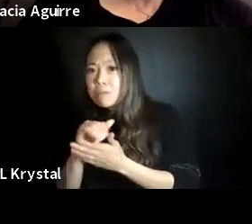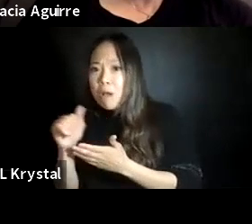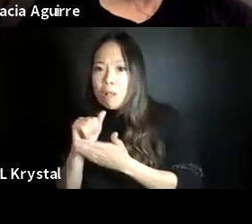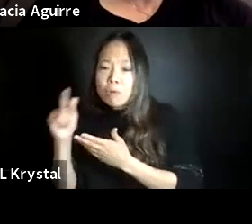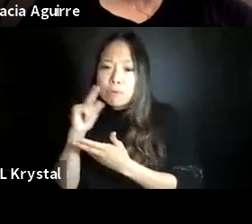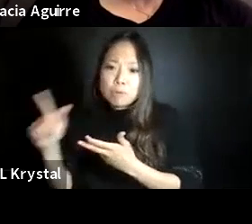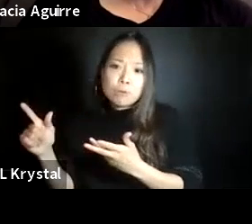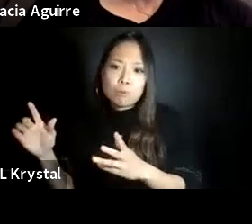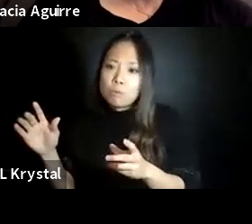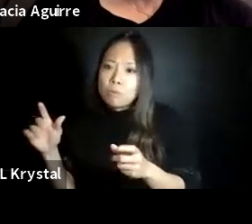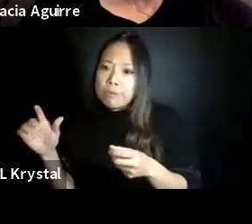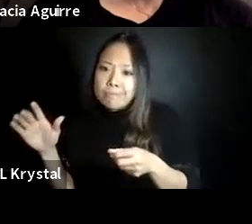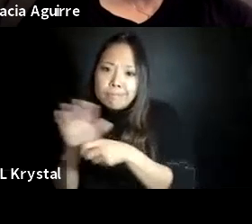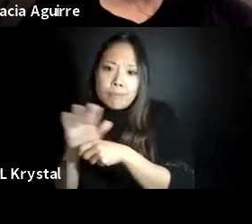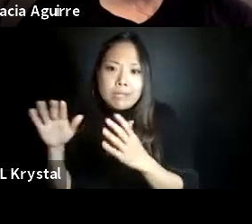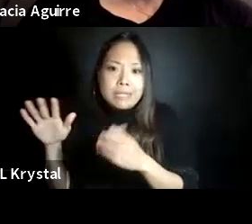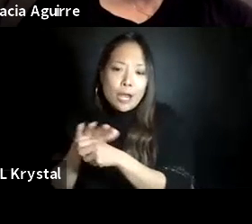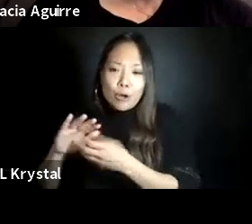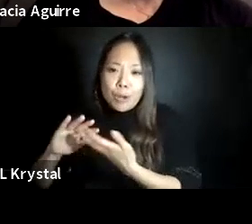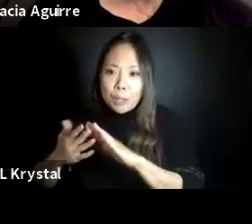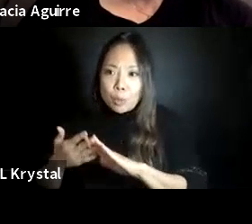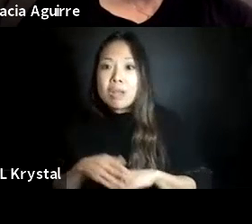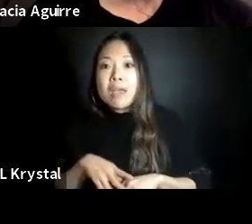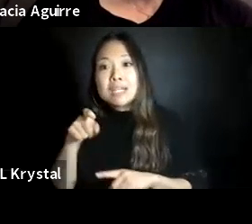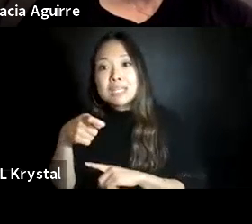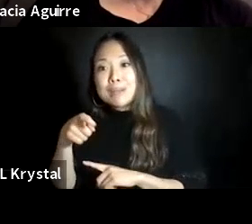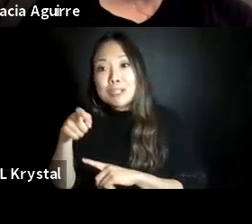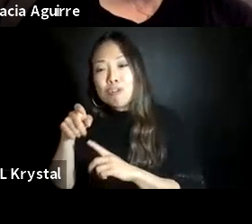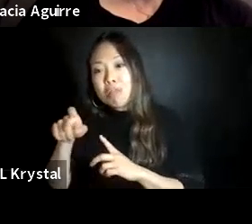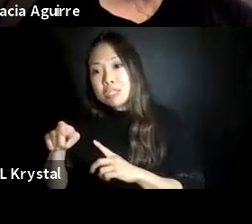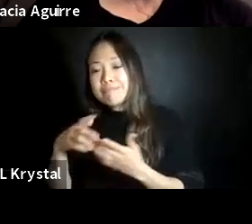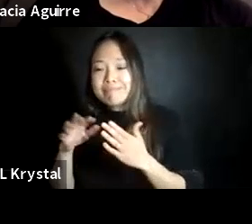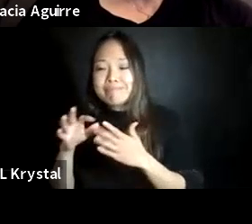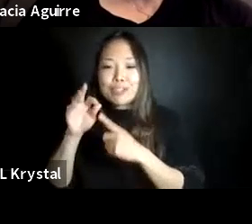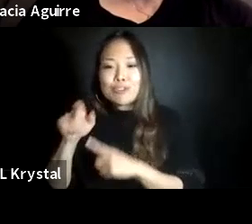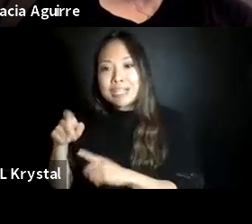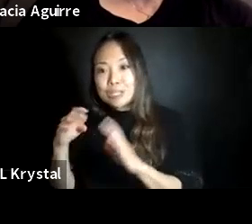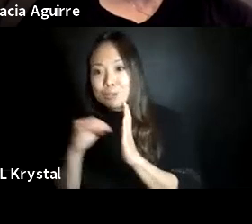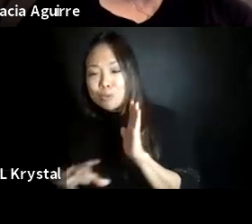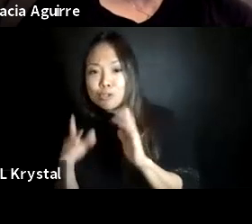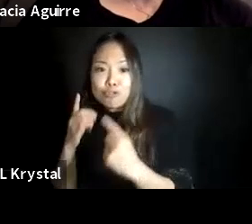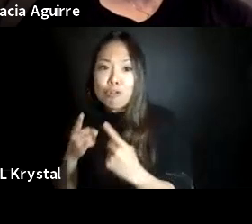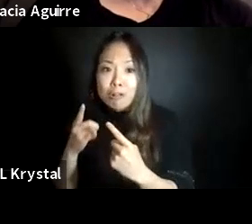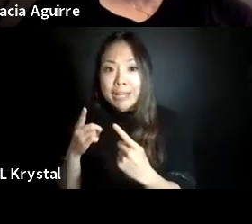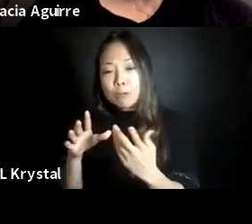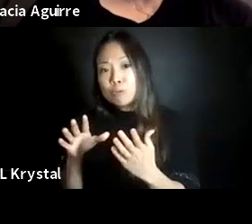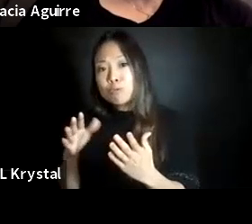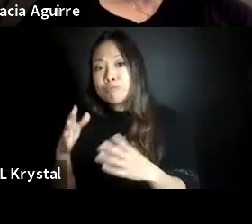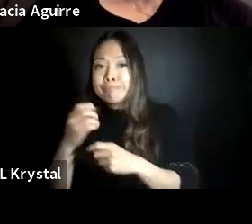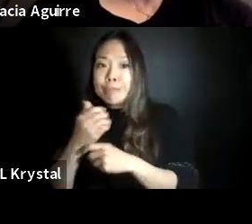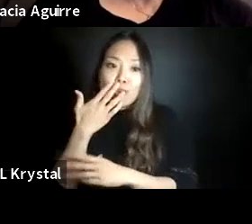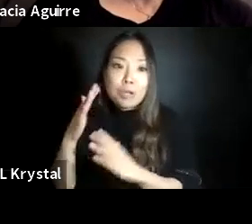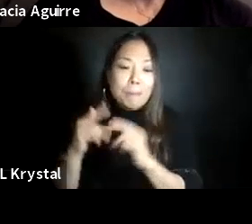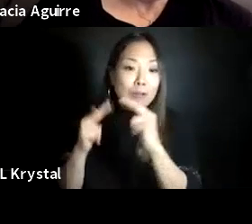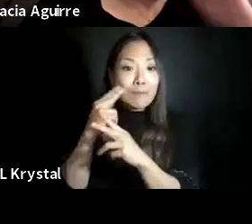schools, particularly those for the special needs students, are struggling to fight for a new school building for the safety of their own students. There is also concerns about the environment